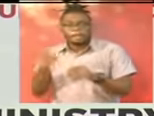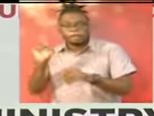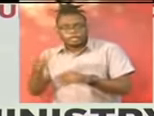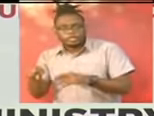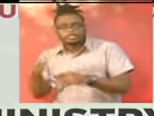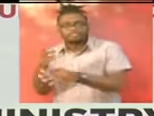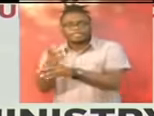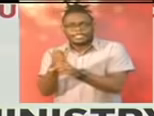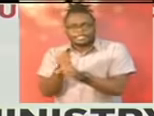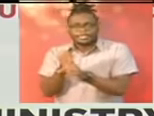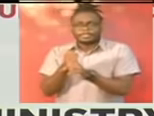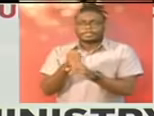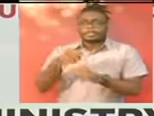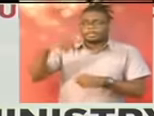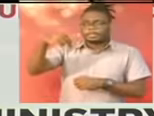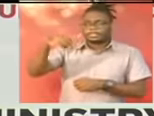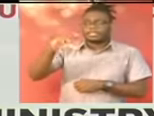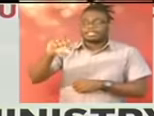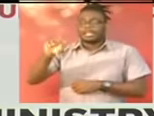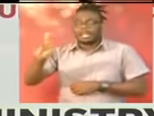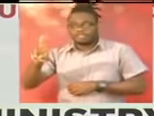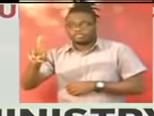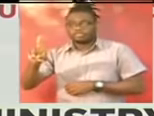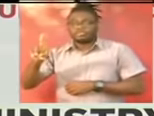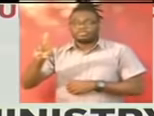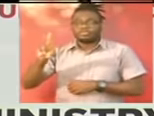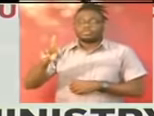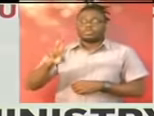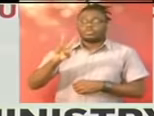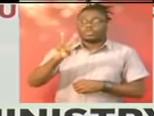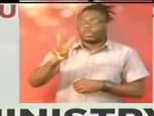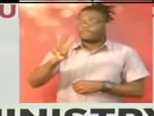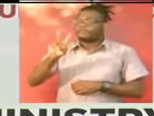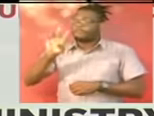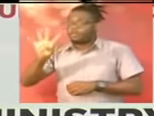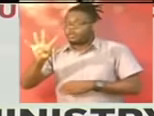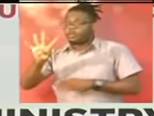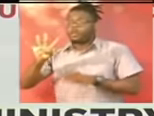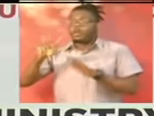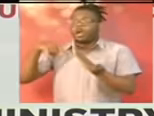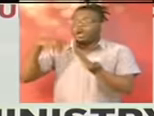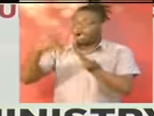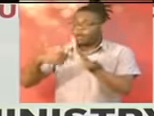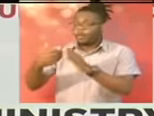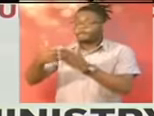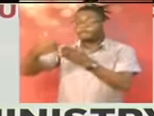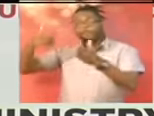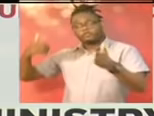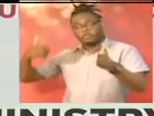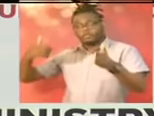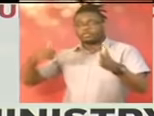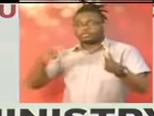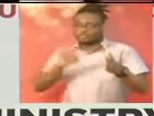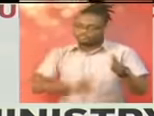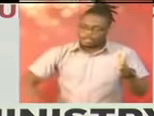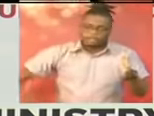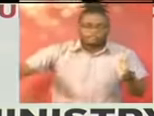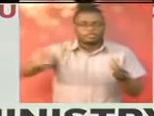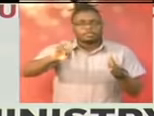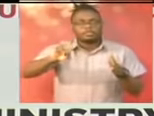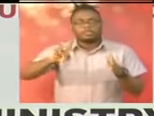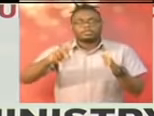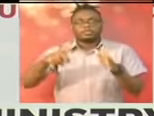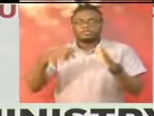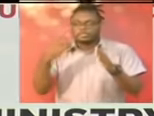and requesting that people be vaccinated prior to coming in, those 2 things will, of course, help to reduce that risk. But